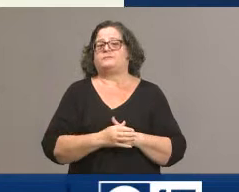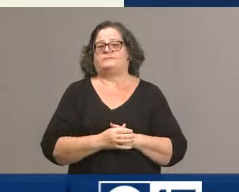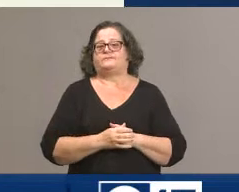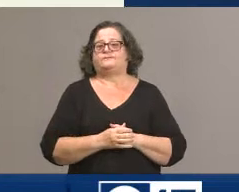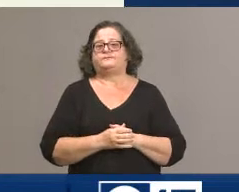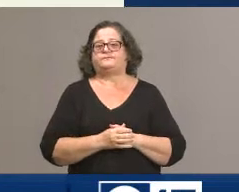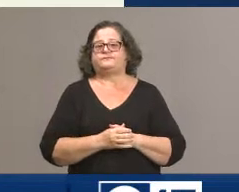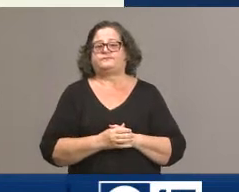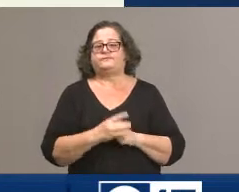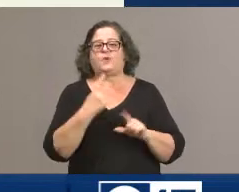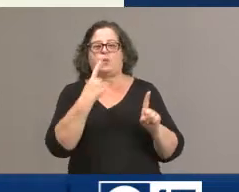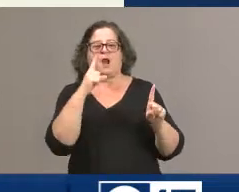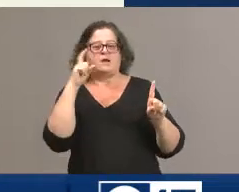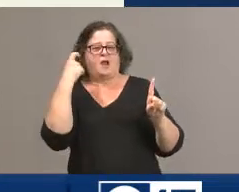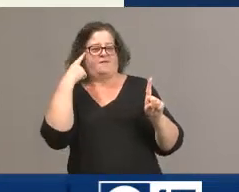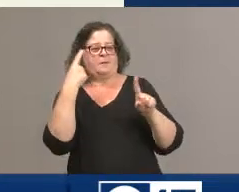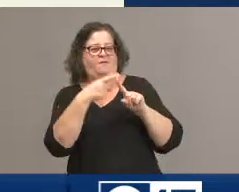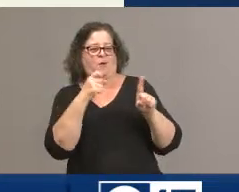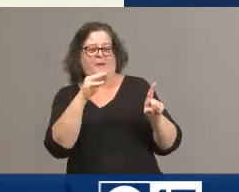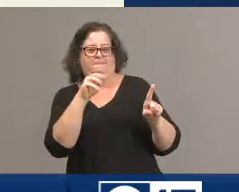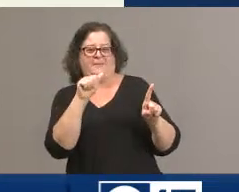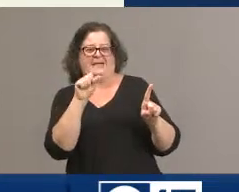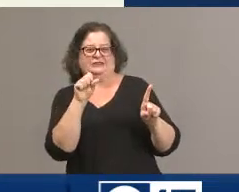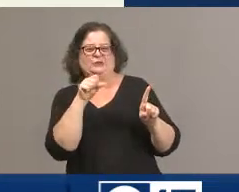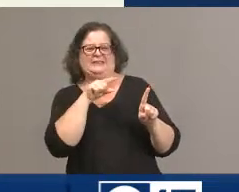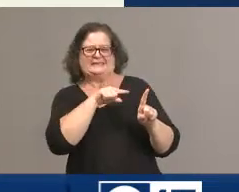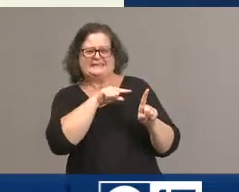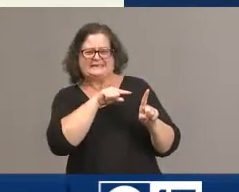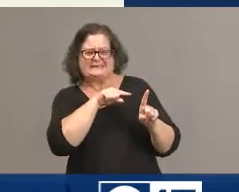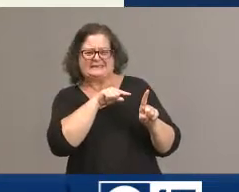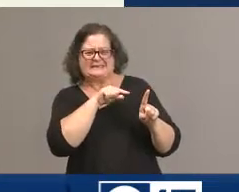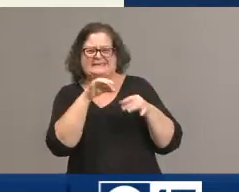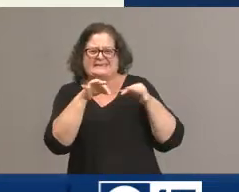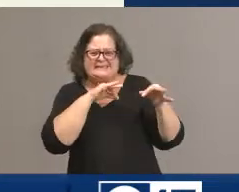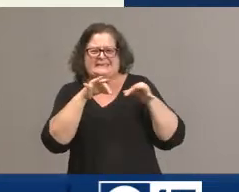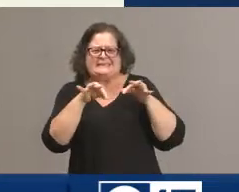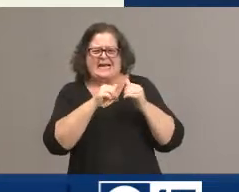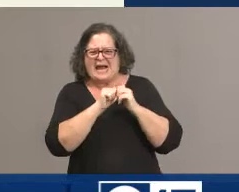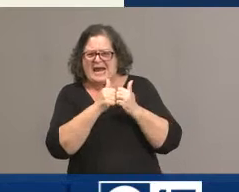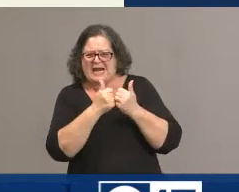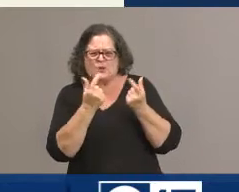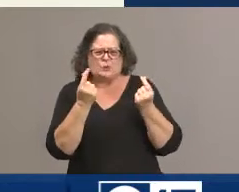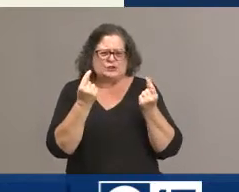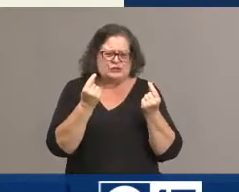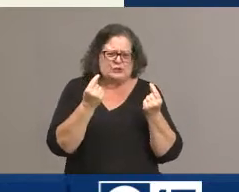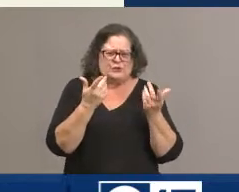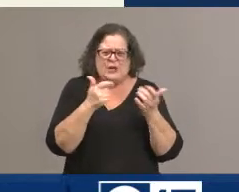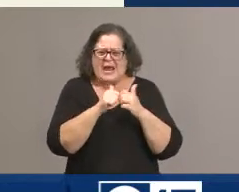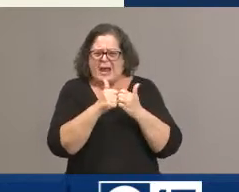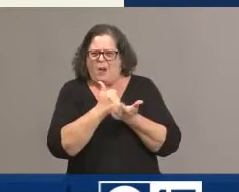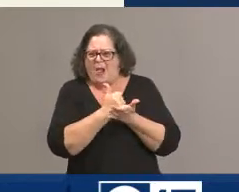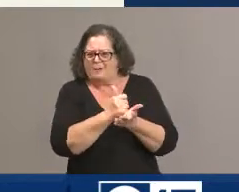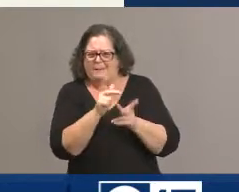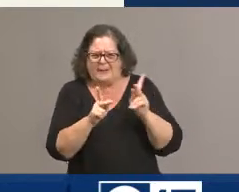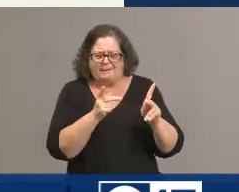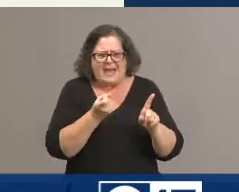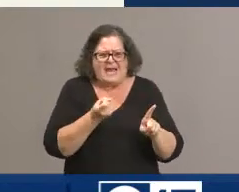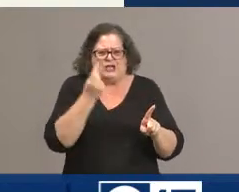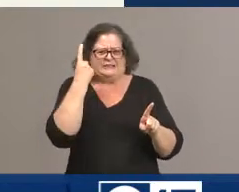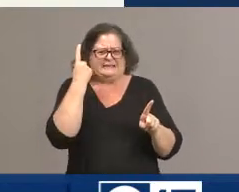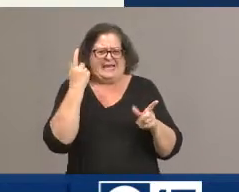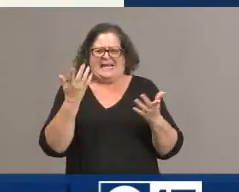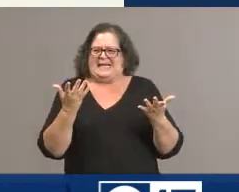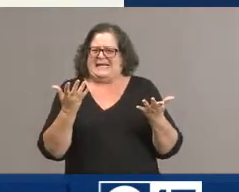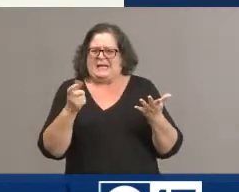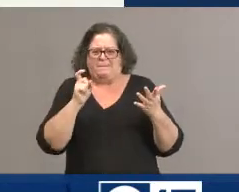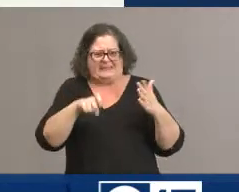helped me understand some of the things that they did to get folks to understand how to get this below 1. And I